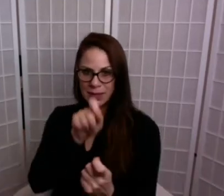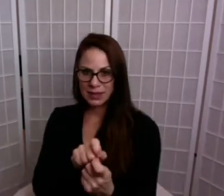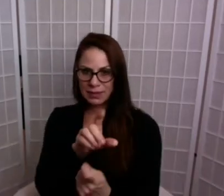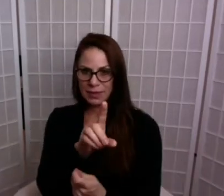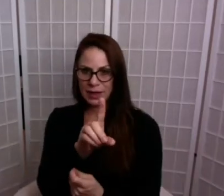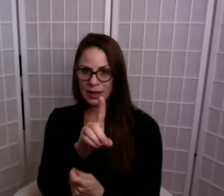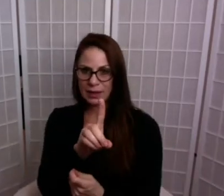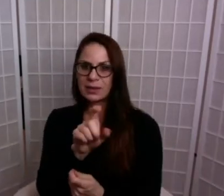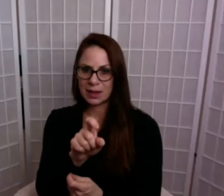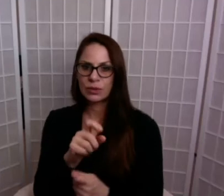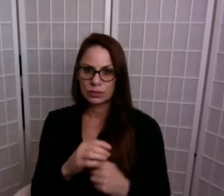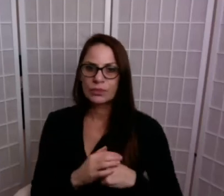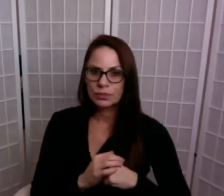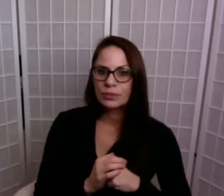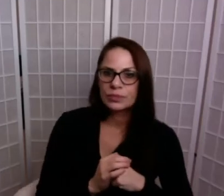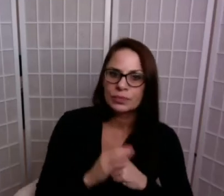is.